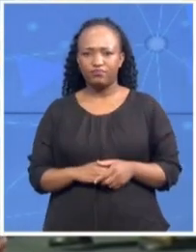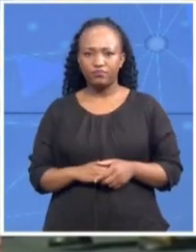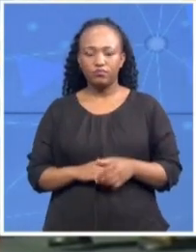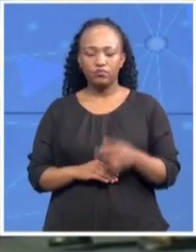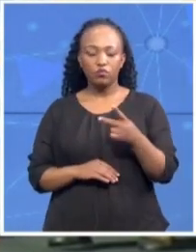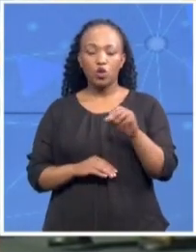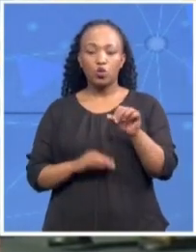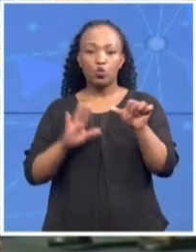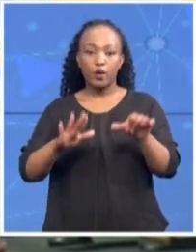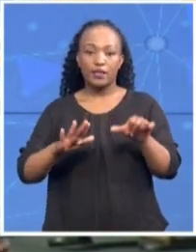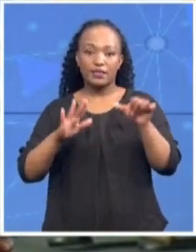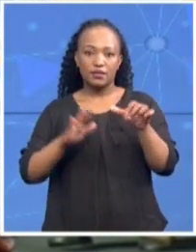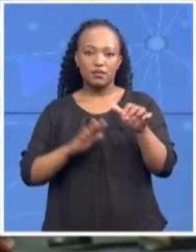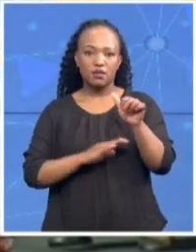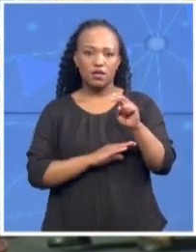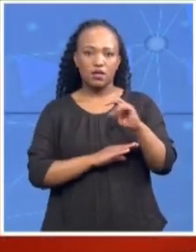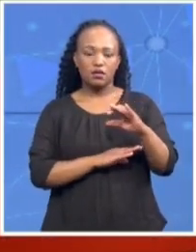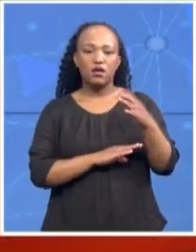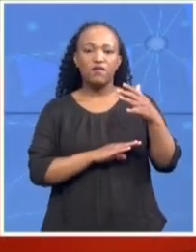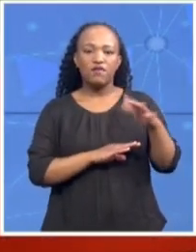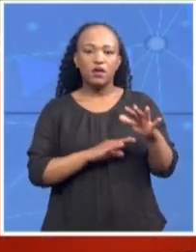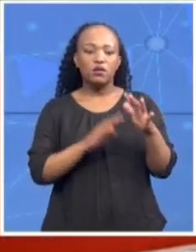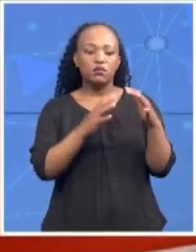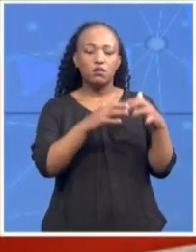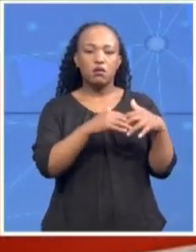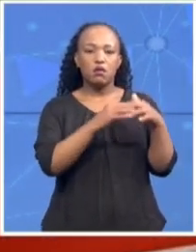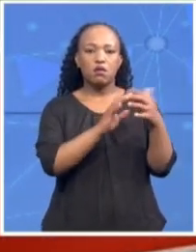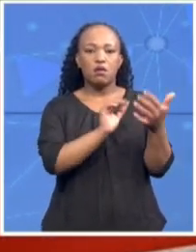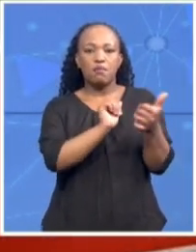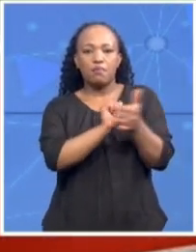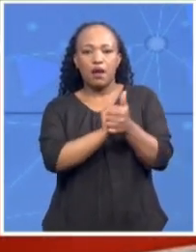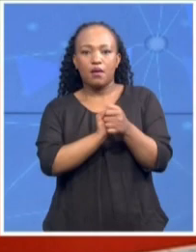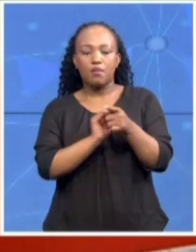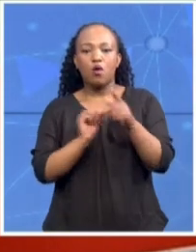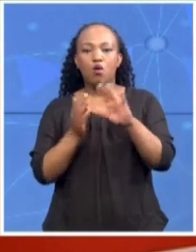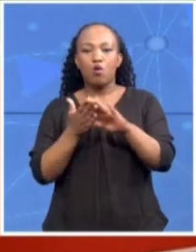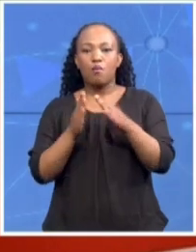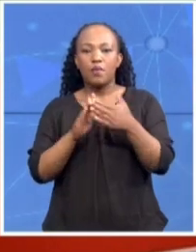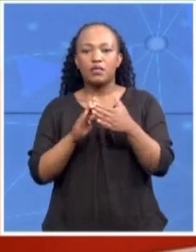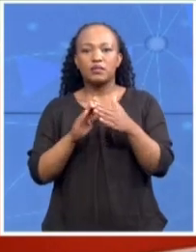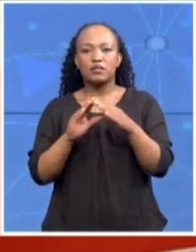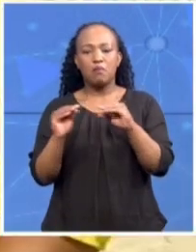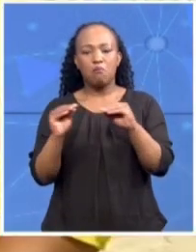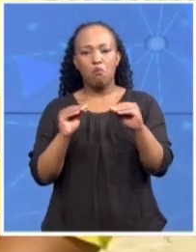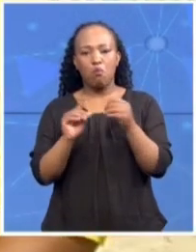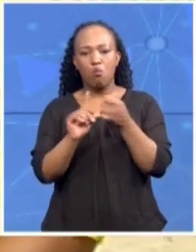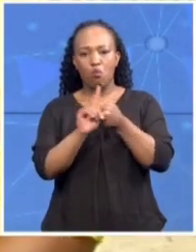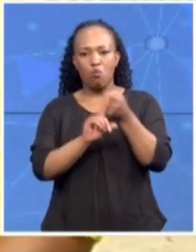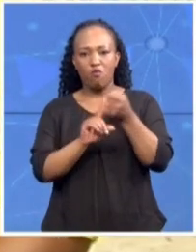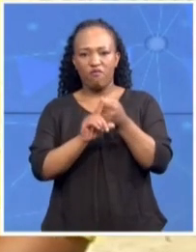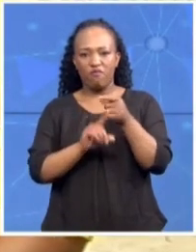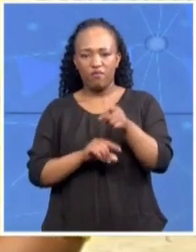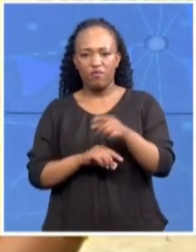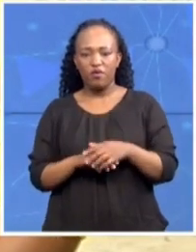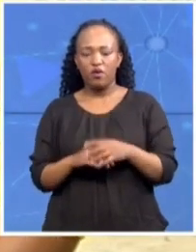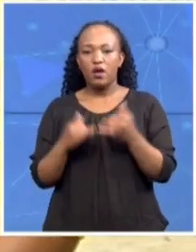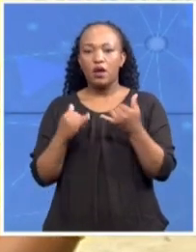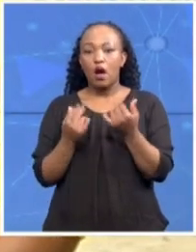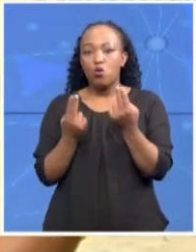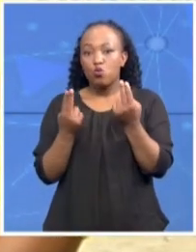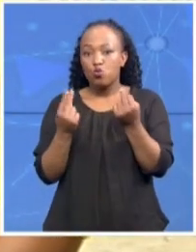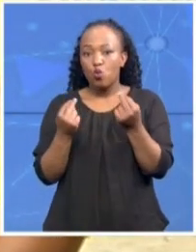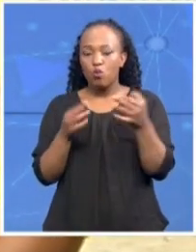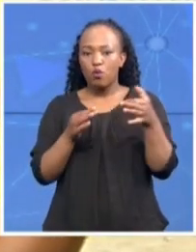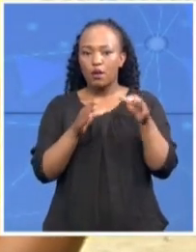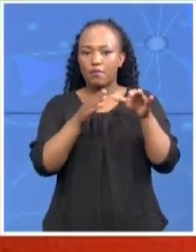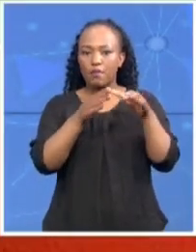a coalition with Botho Community Movement. This time around, a new kid on the block, Tsohang Civic Movement, could be